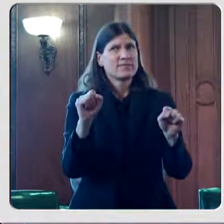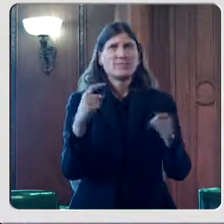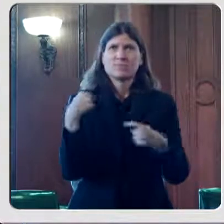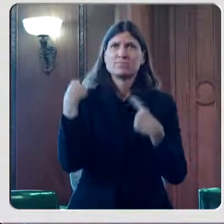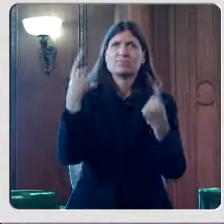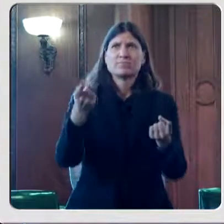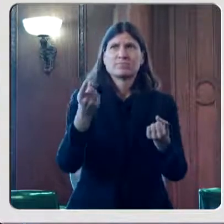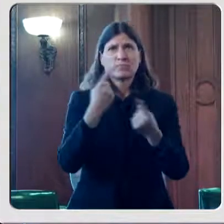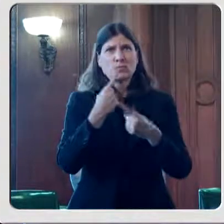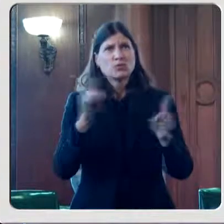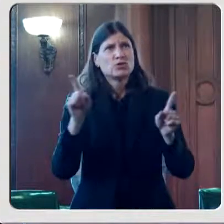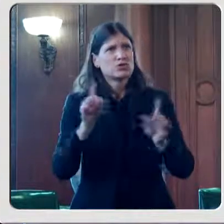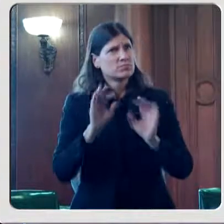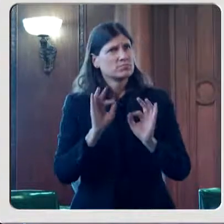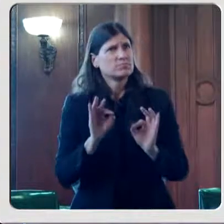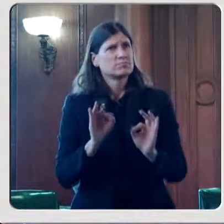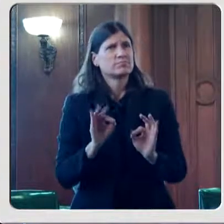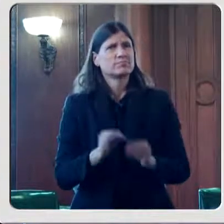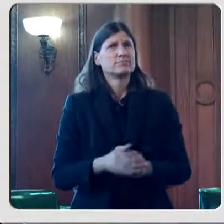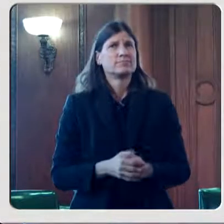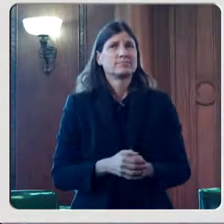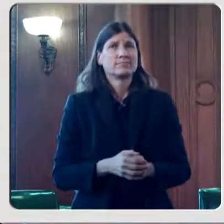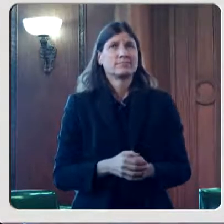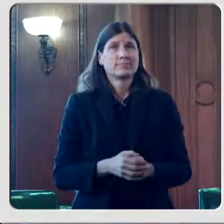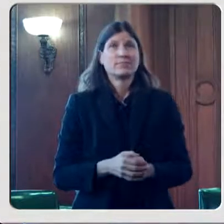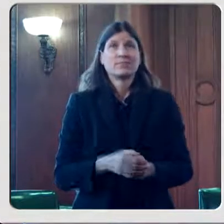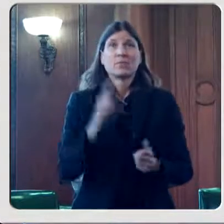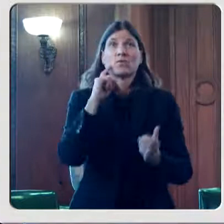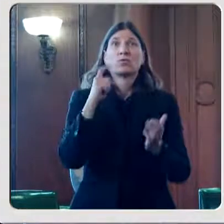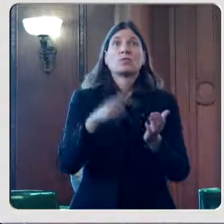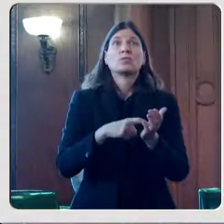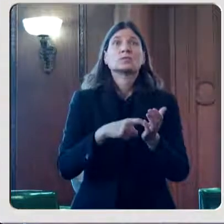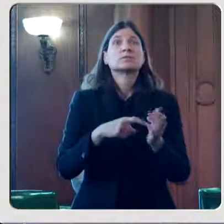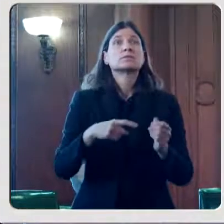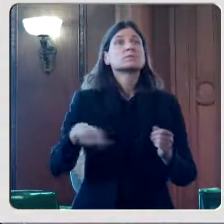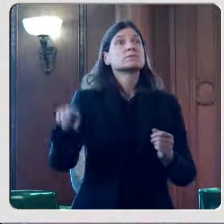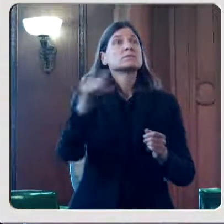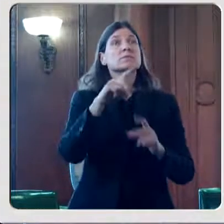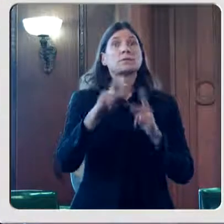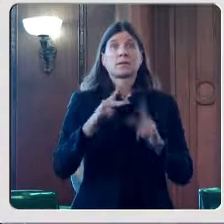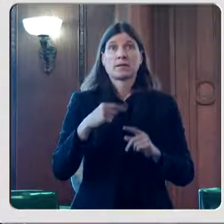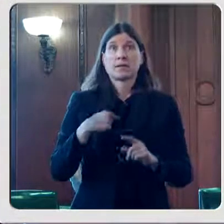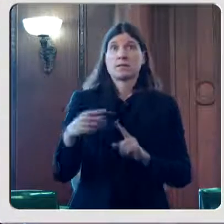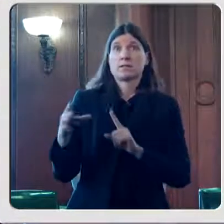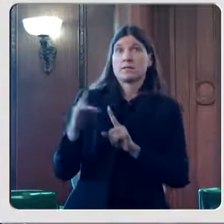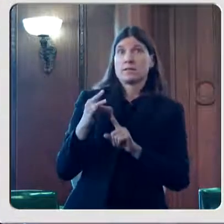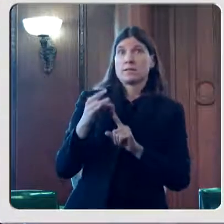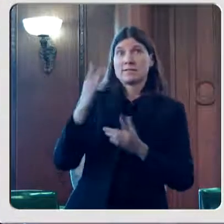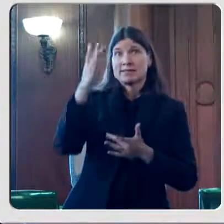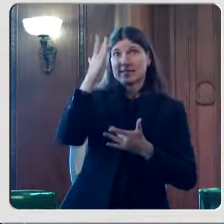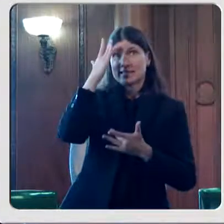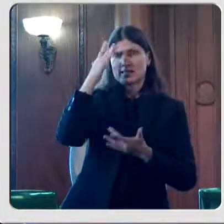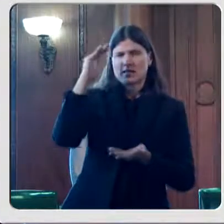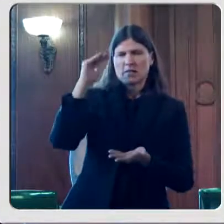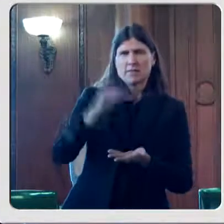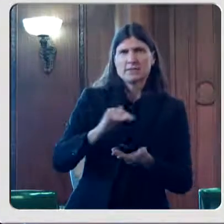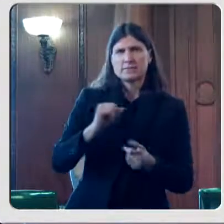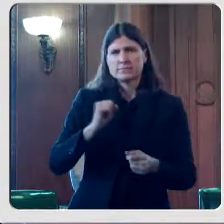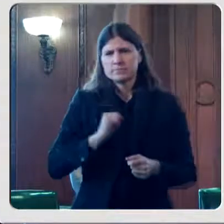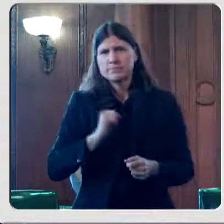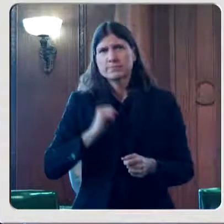are, right now, reducing moderate to severe disease. And that is the outcome that we are